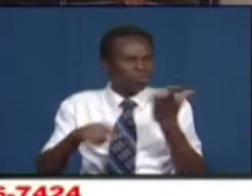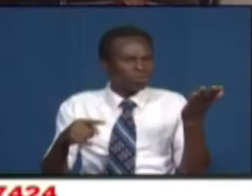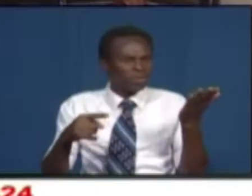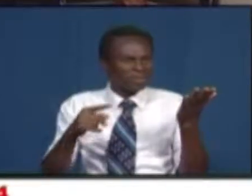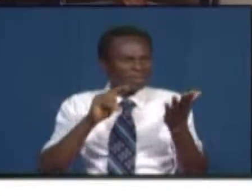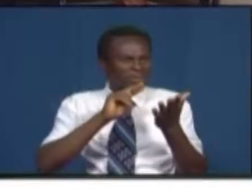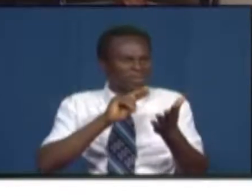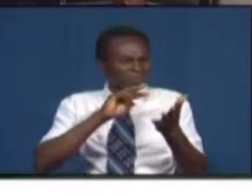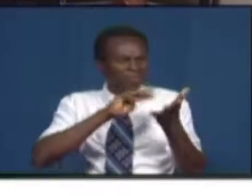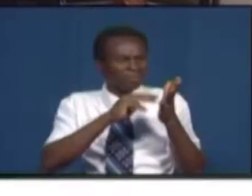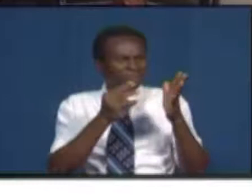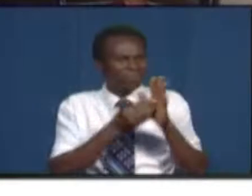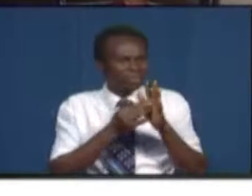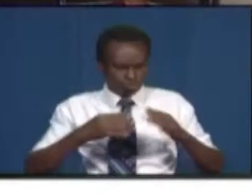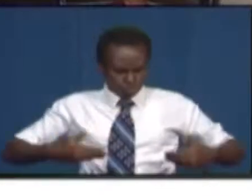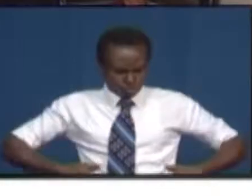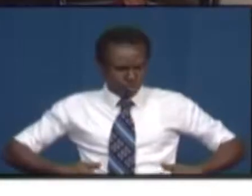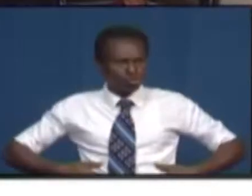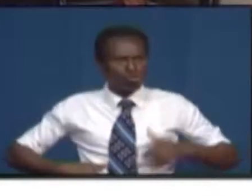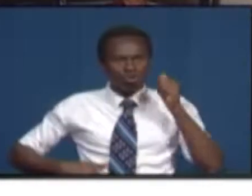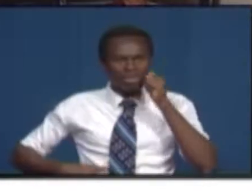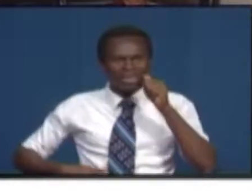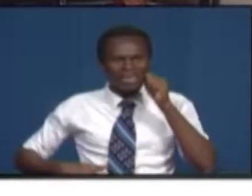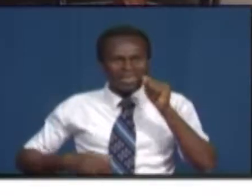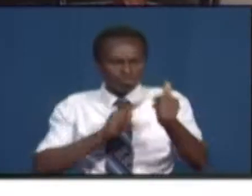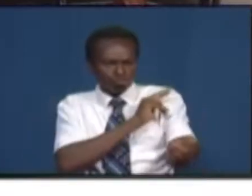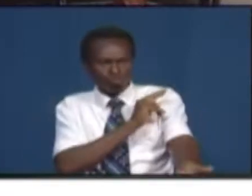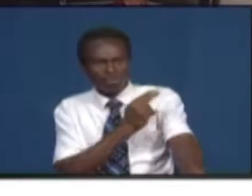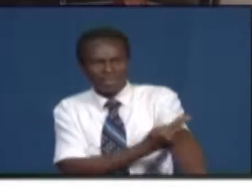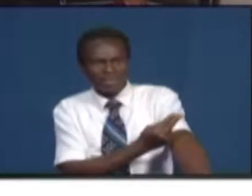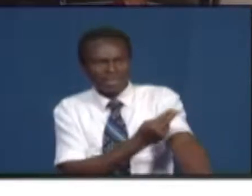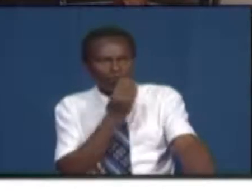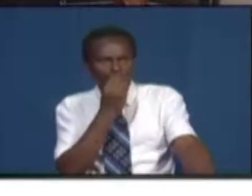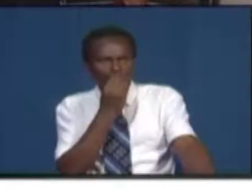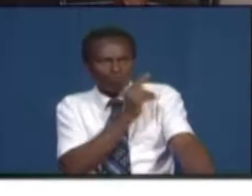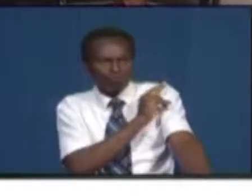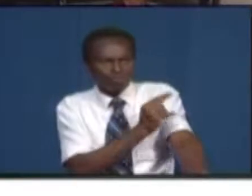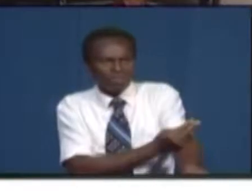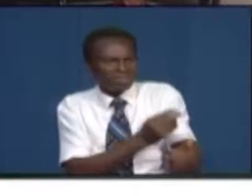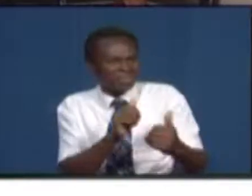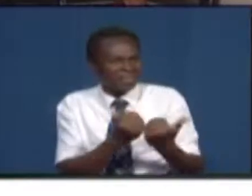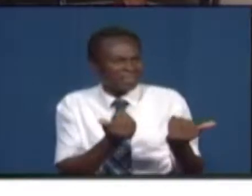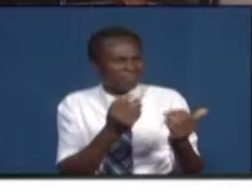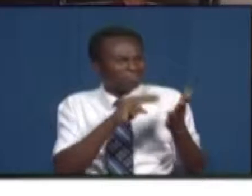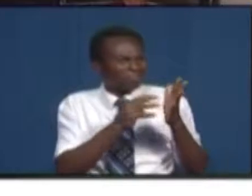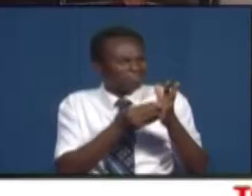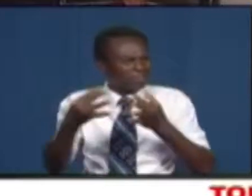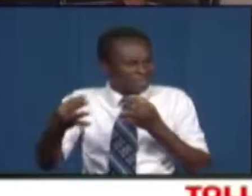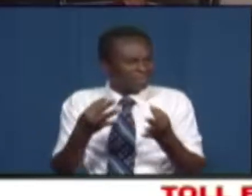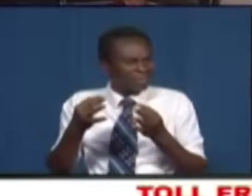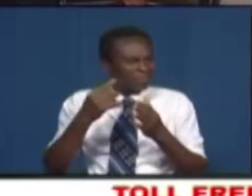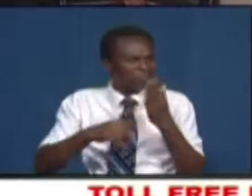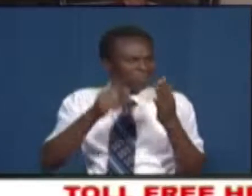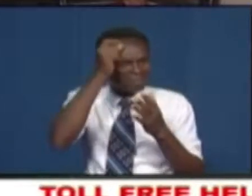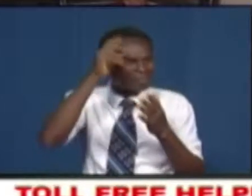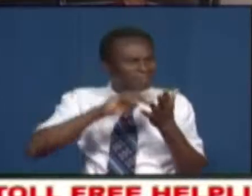nutrition, especially for girls? Because today the focus is on girls and how they can grow up to become women we can celebrate. So